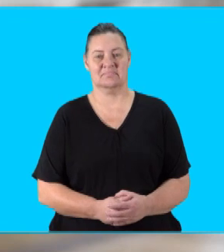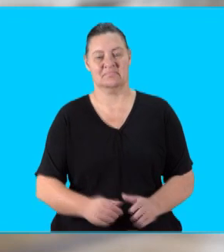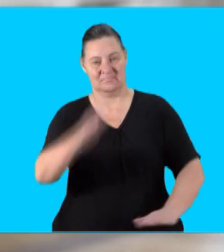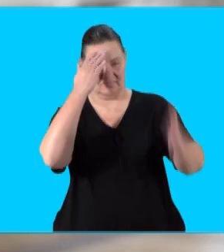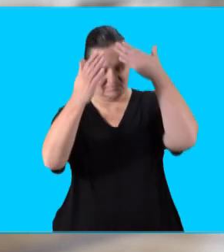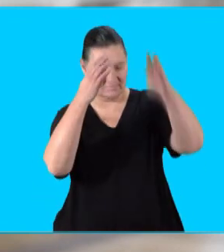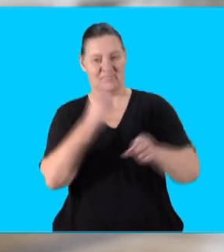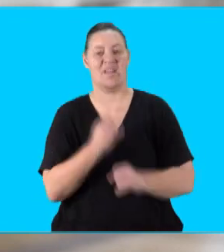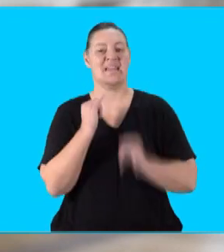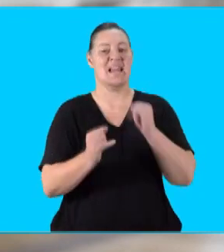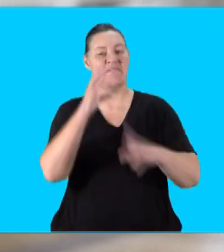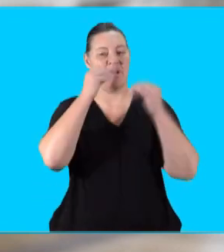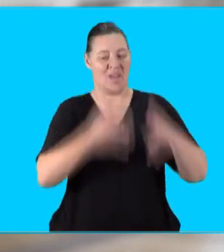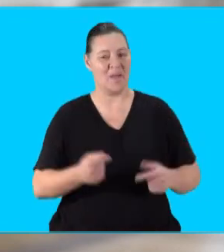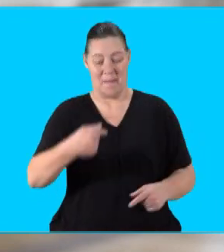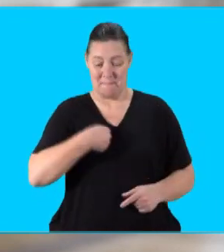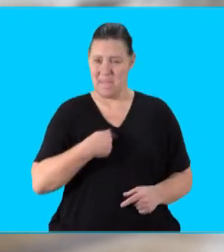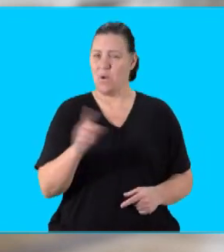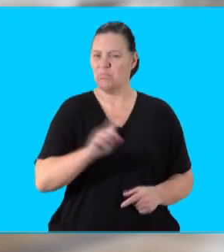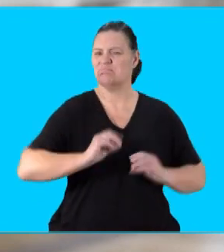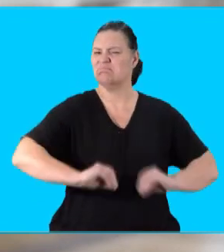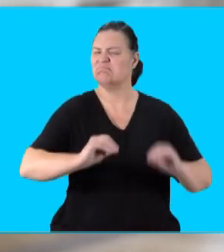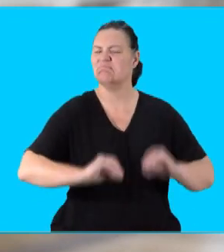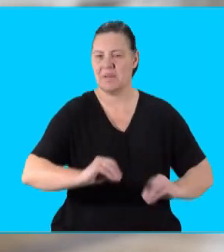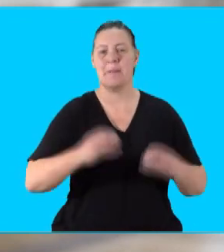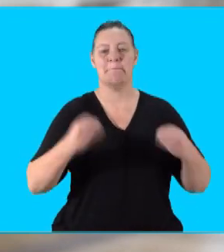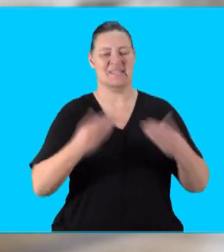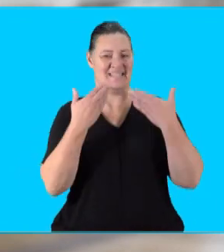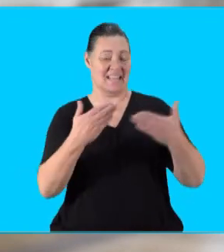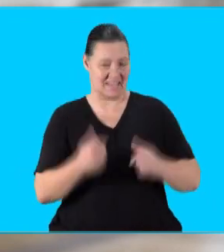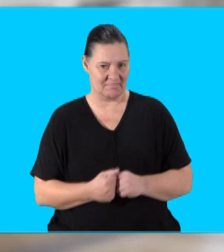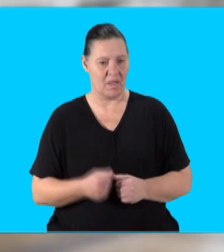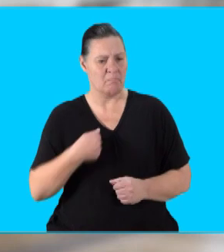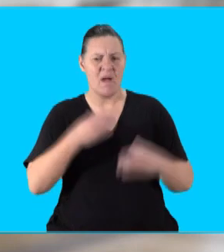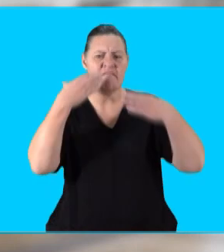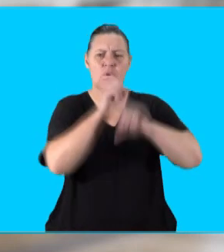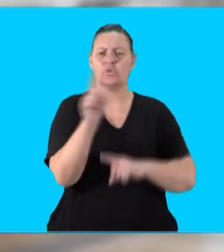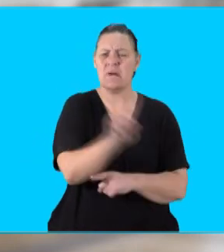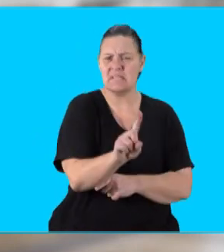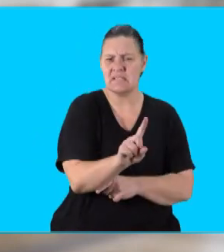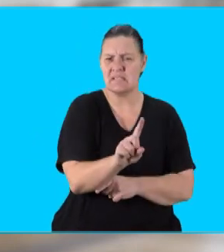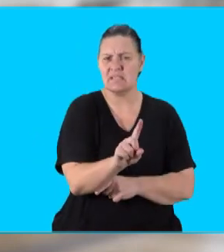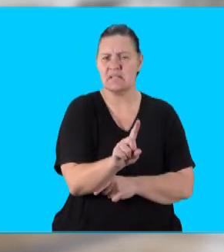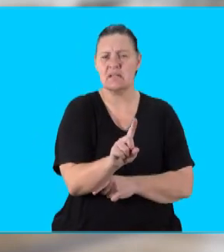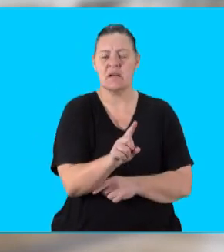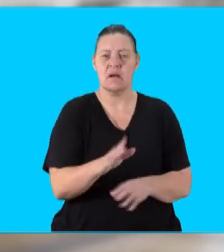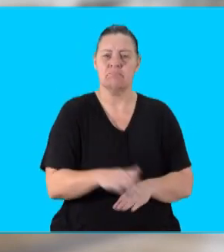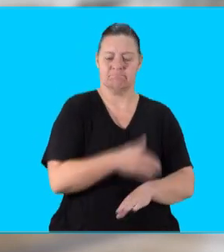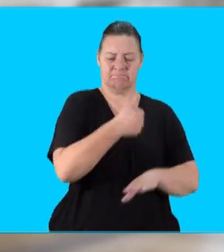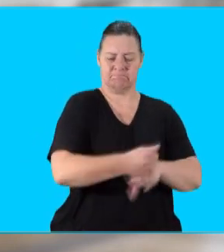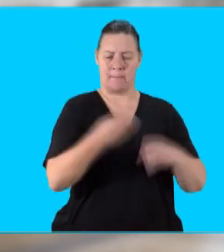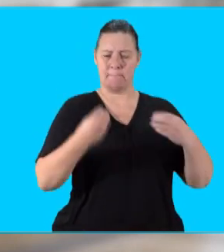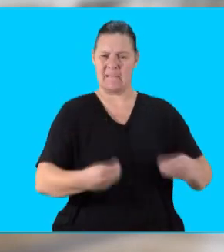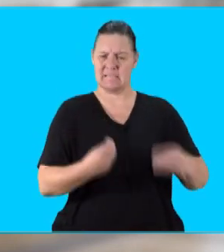Good day, grade 11s. I am your business studies tutor, and today we are going to focus on benefits of establishing a company.